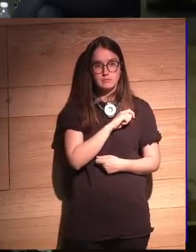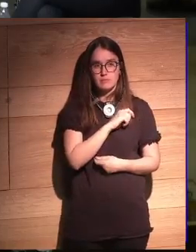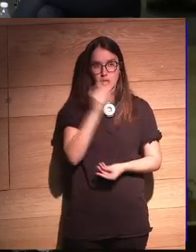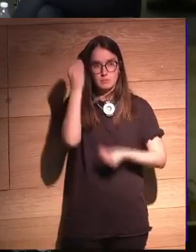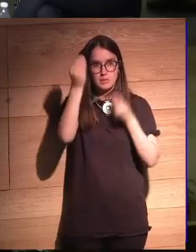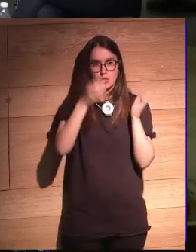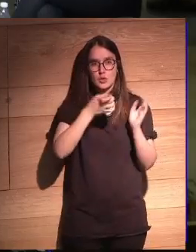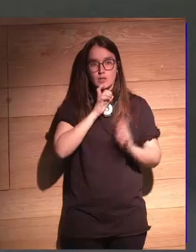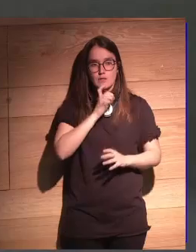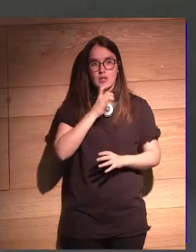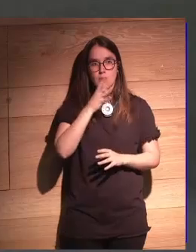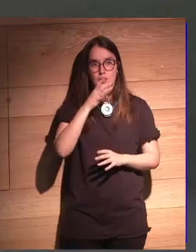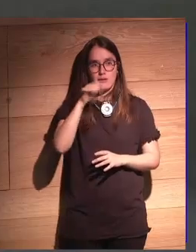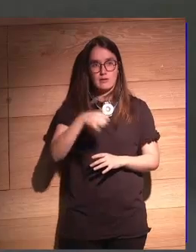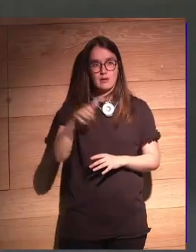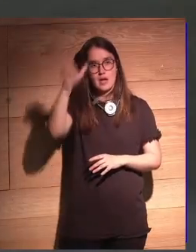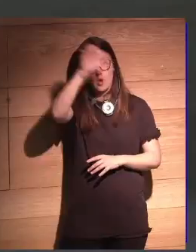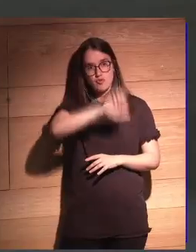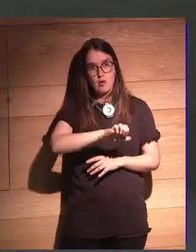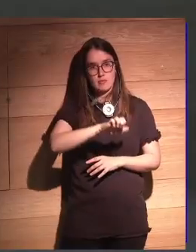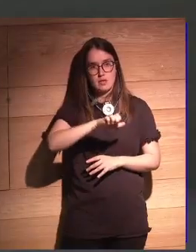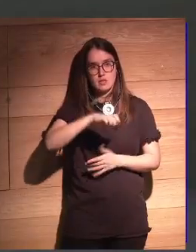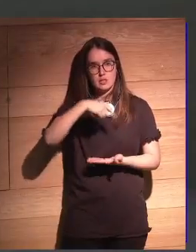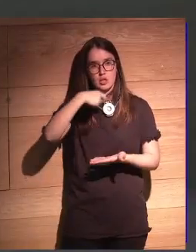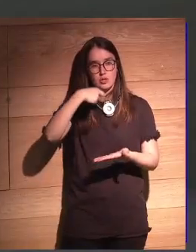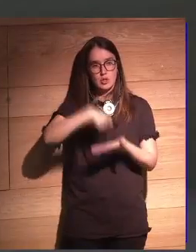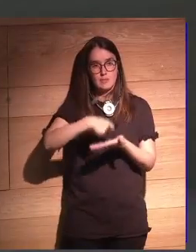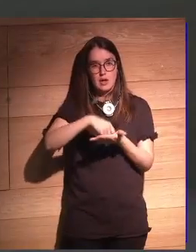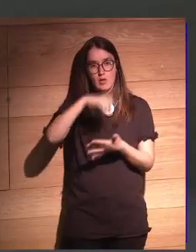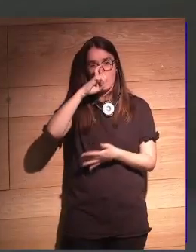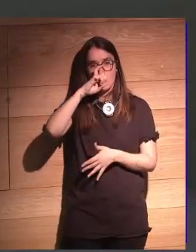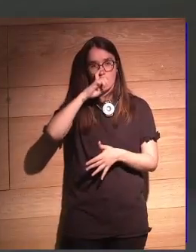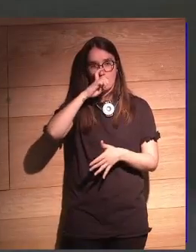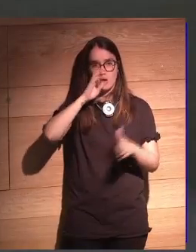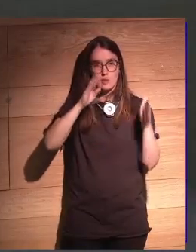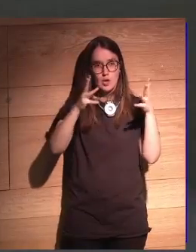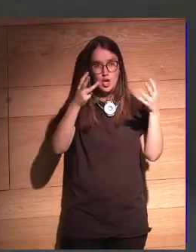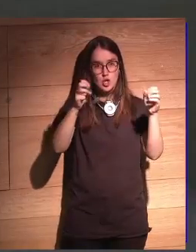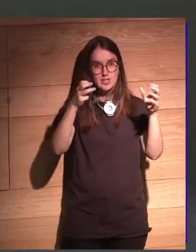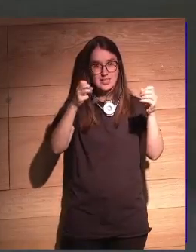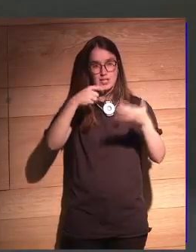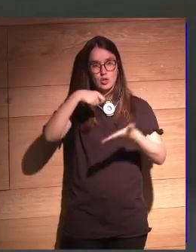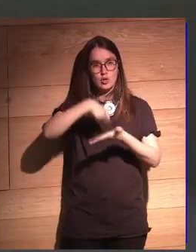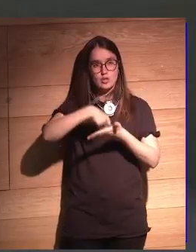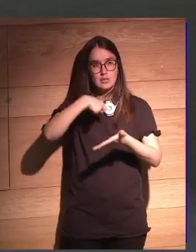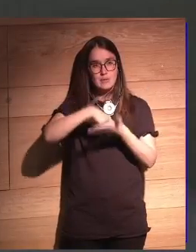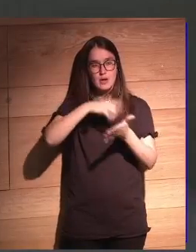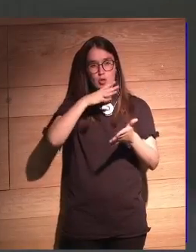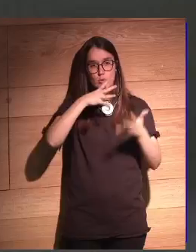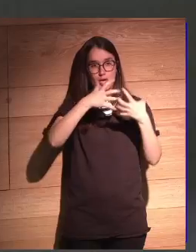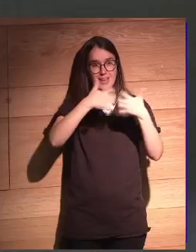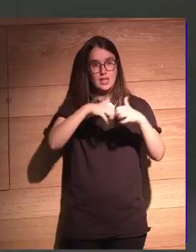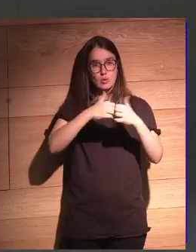I also agree with that. But in Spain, I find that very difficult. If you remember, in